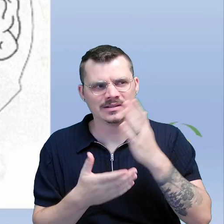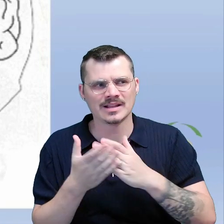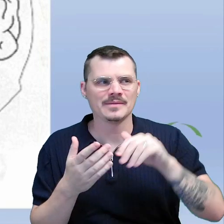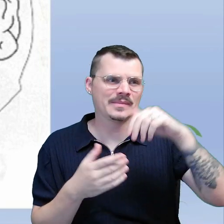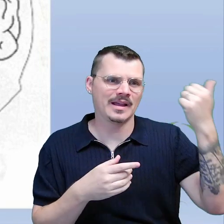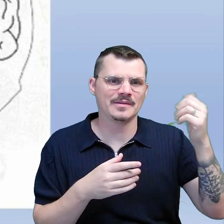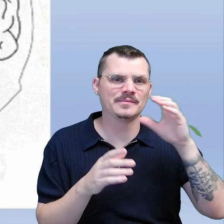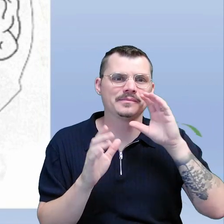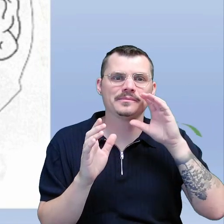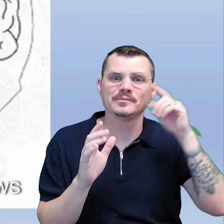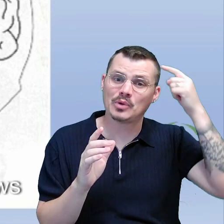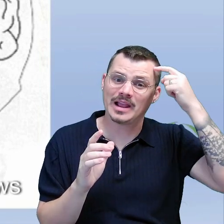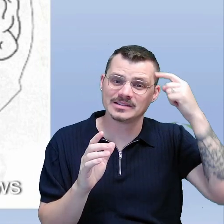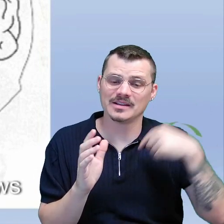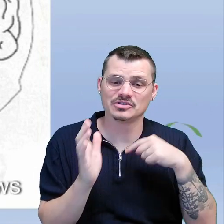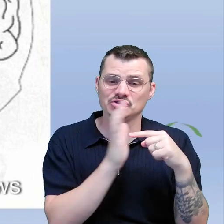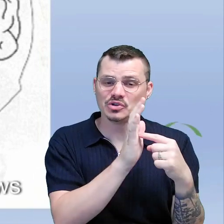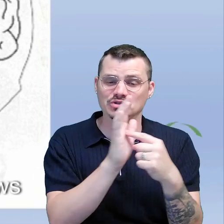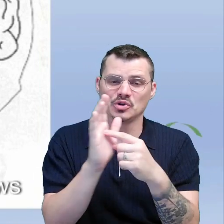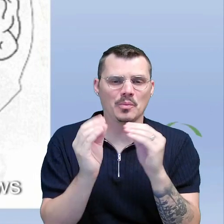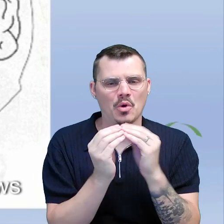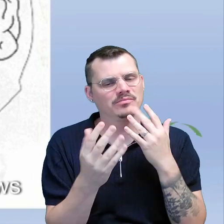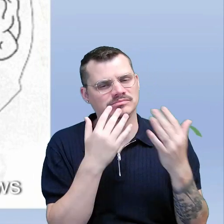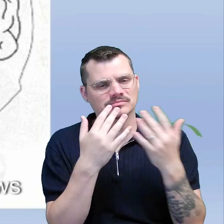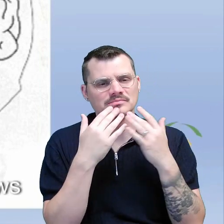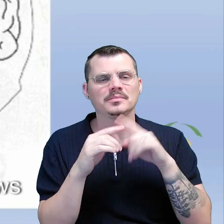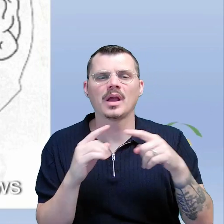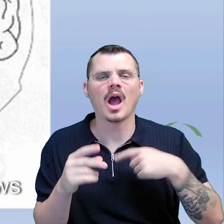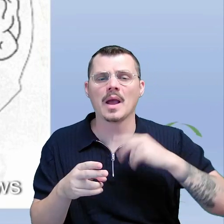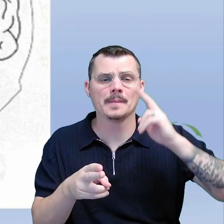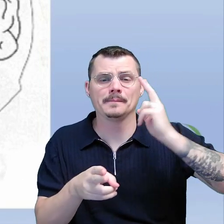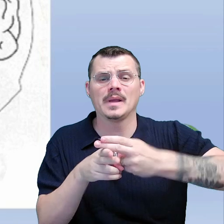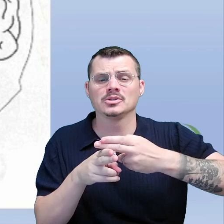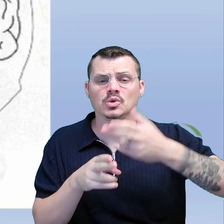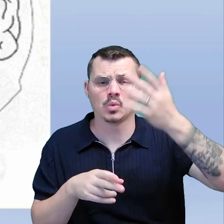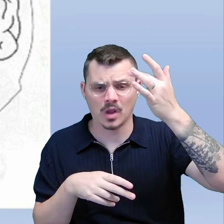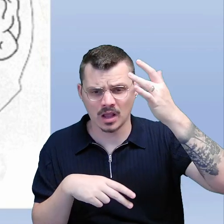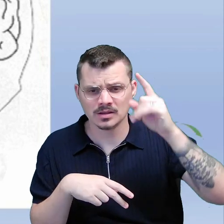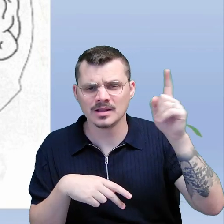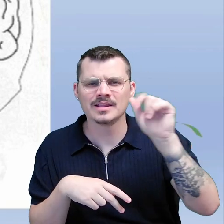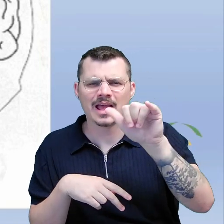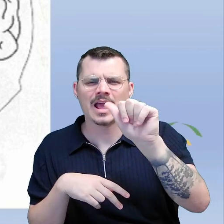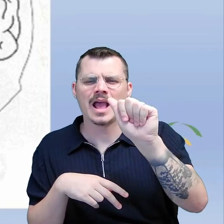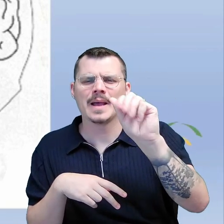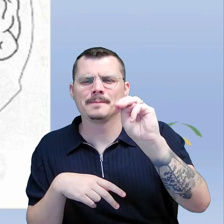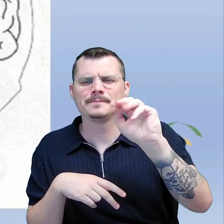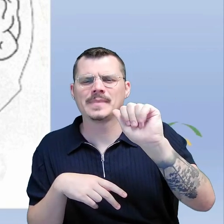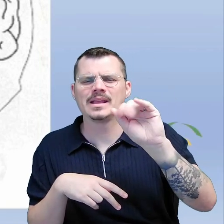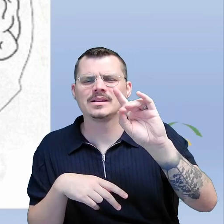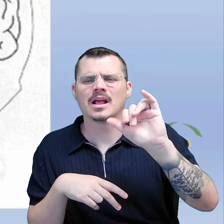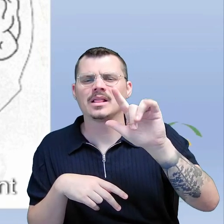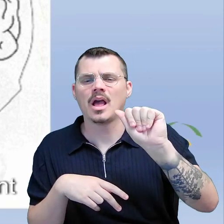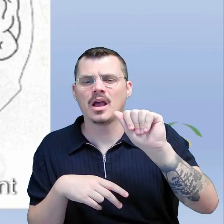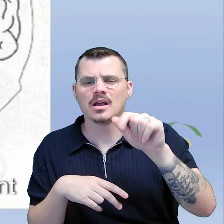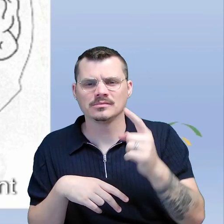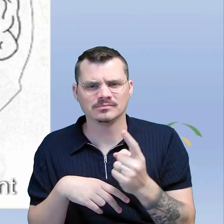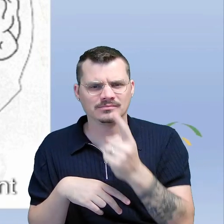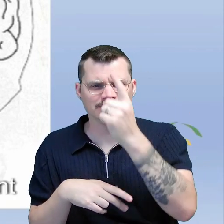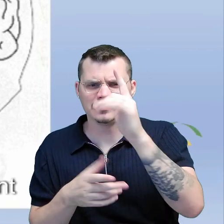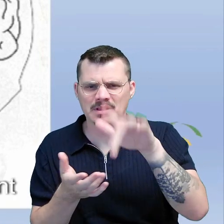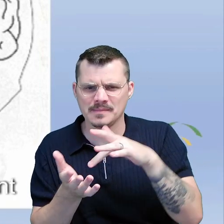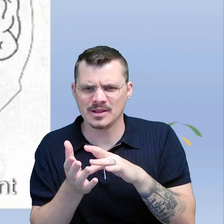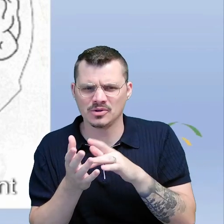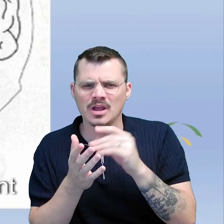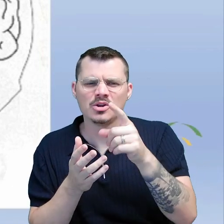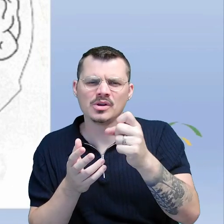the other brains I've showed you. And I just mention this because it shows that amygdala, that little doodad, and you can see there's